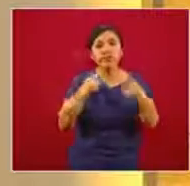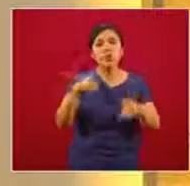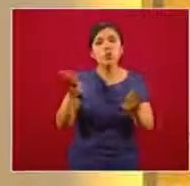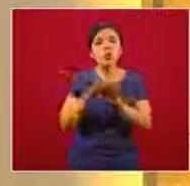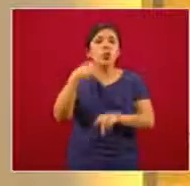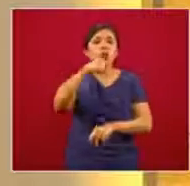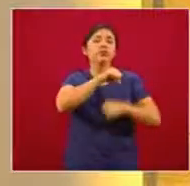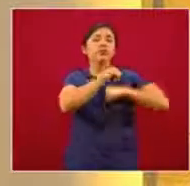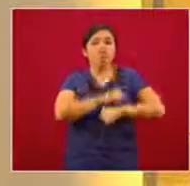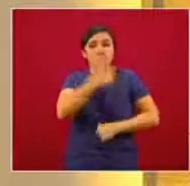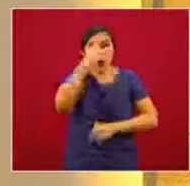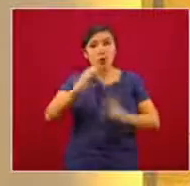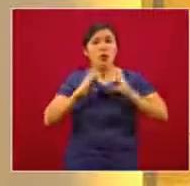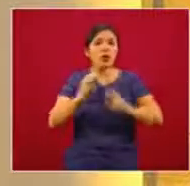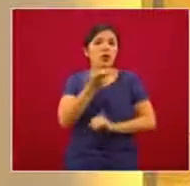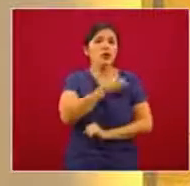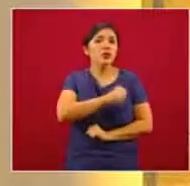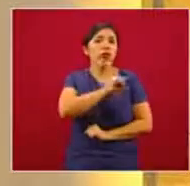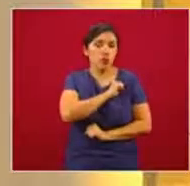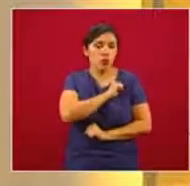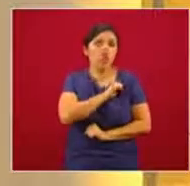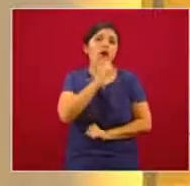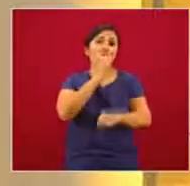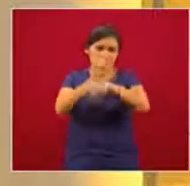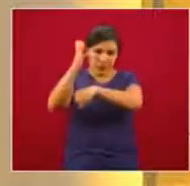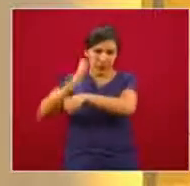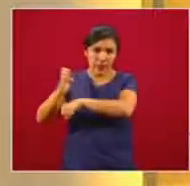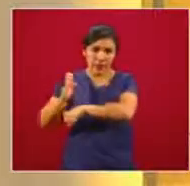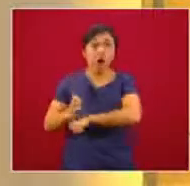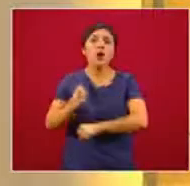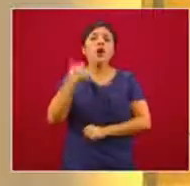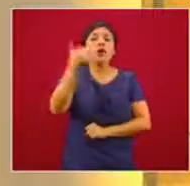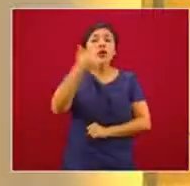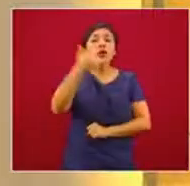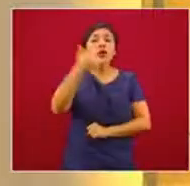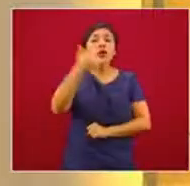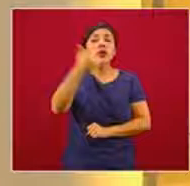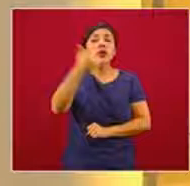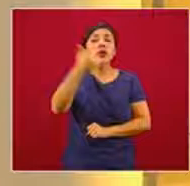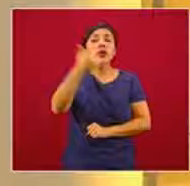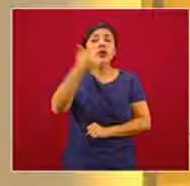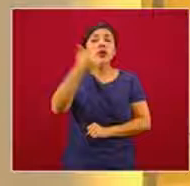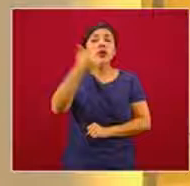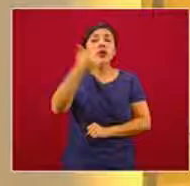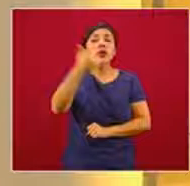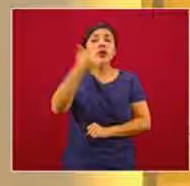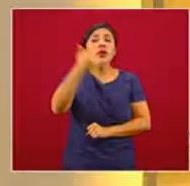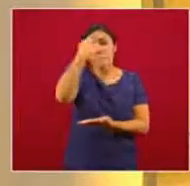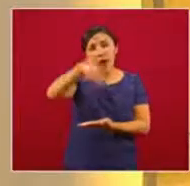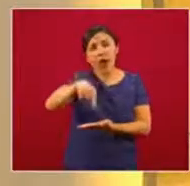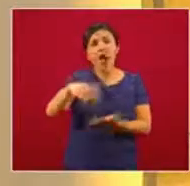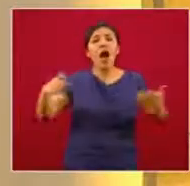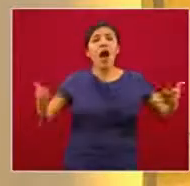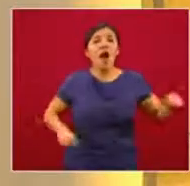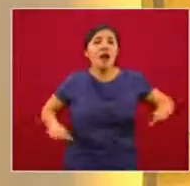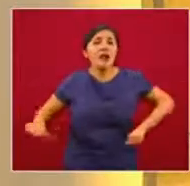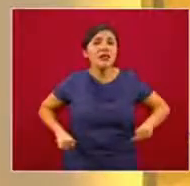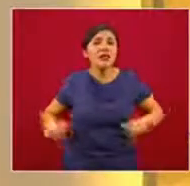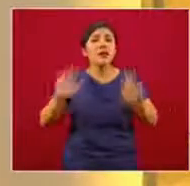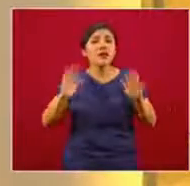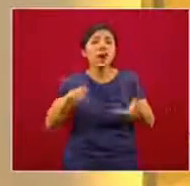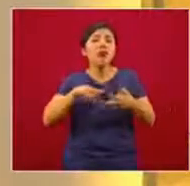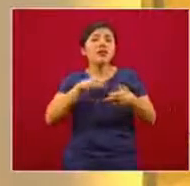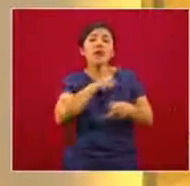provisions that are under their jurisdiction at a state level, and that would imply then a